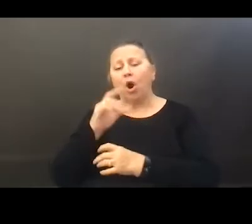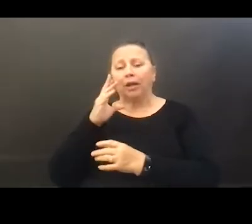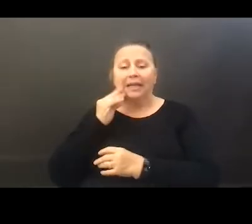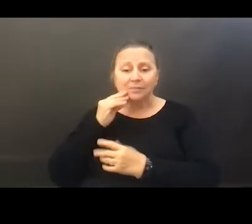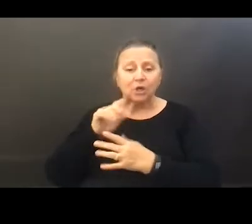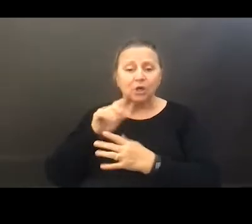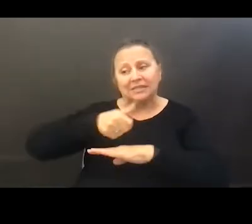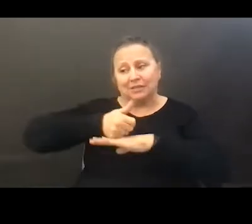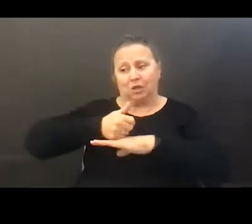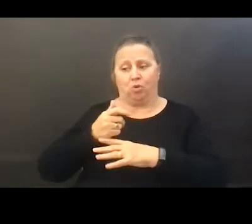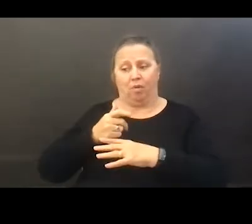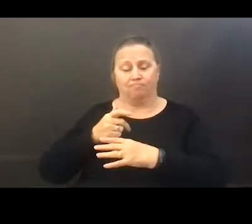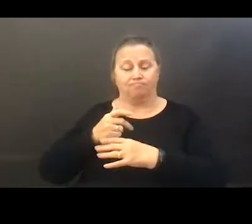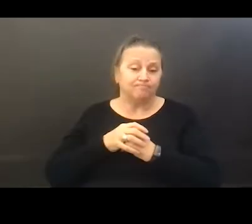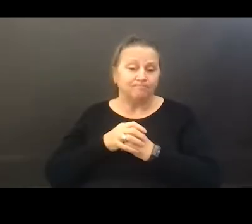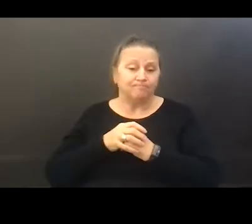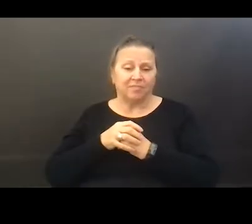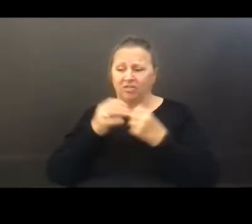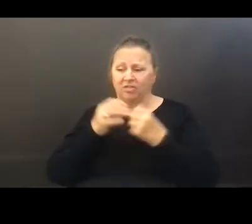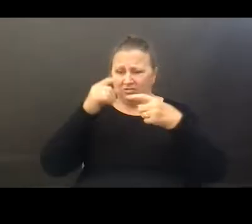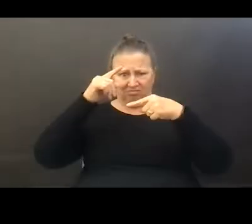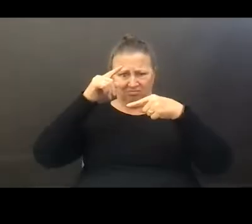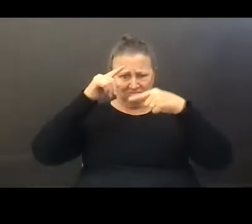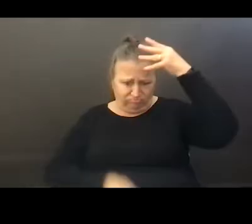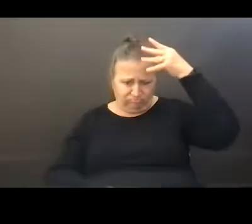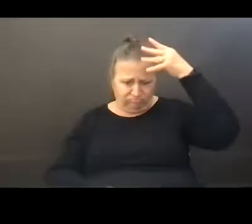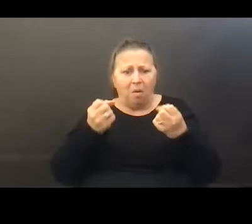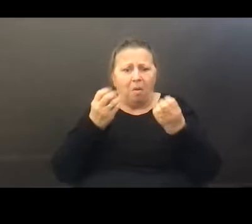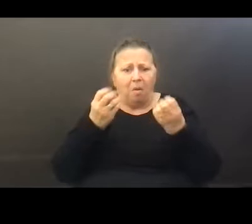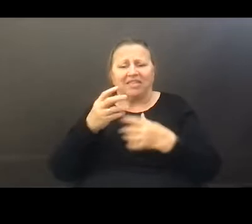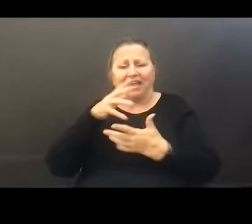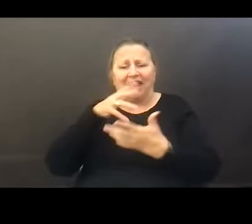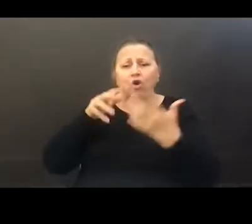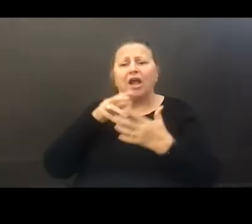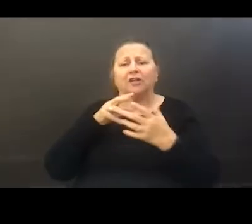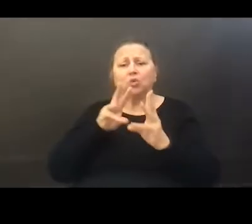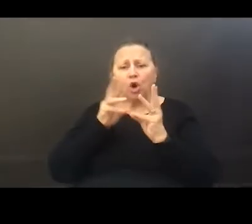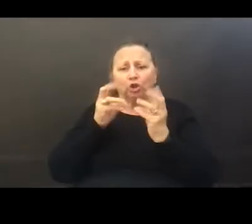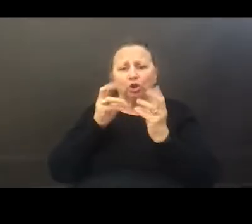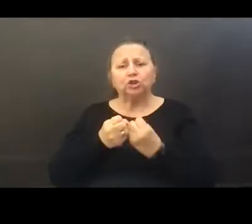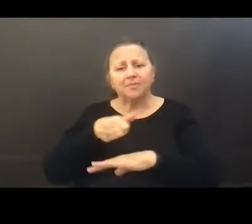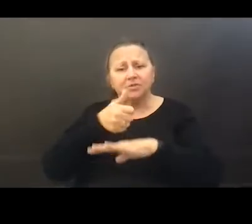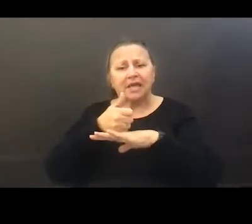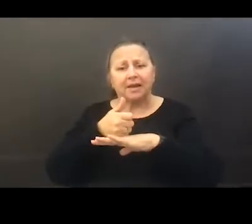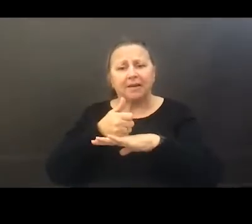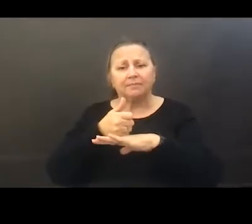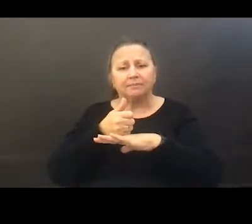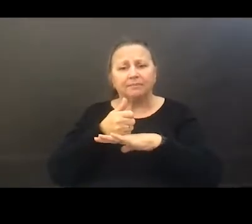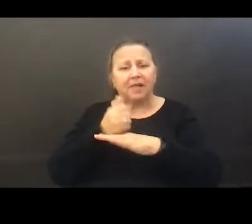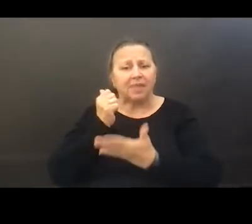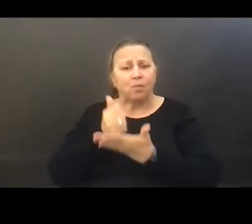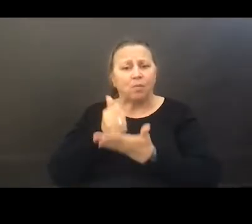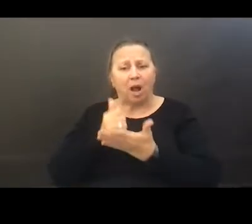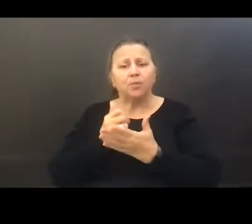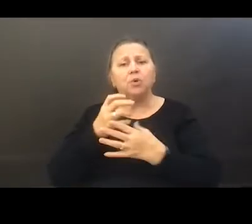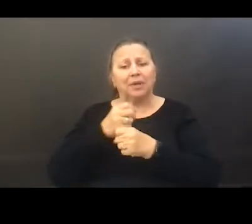with a company. There's just so many things. Our interactive workshops, everything that we have is set up to help you get a job,